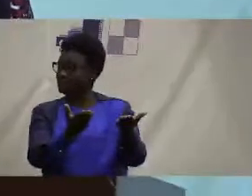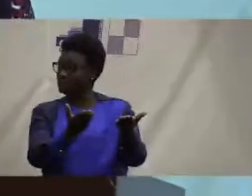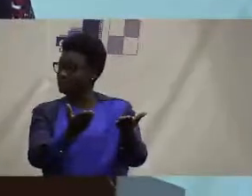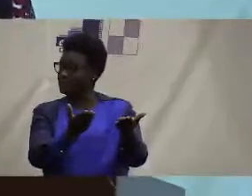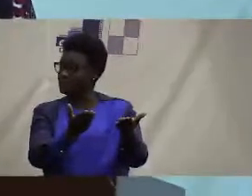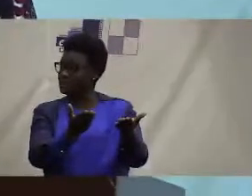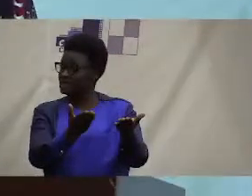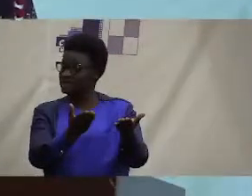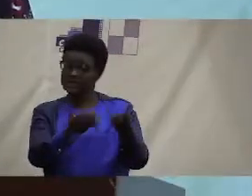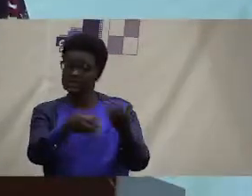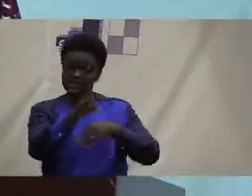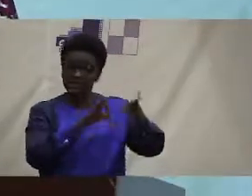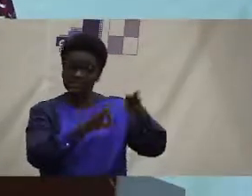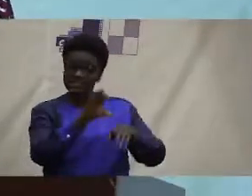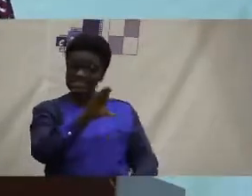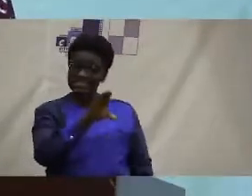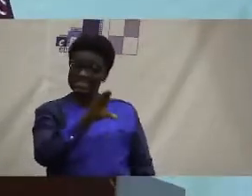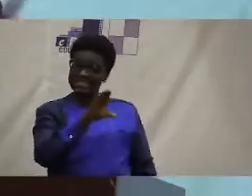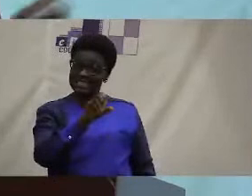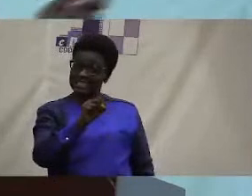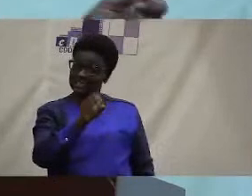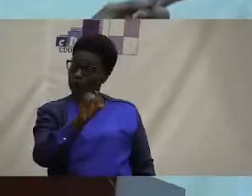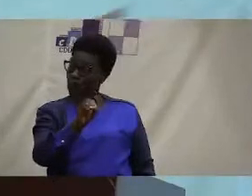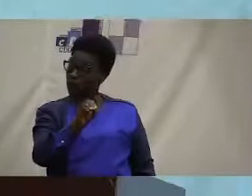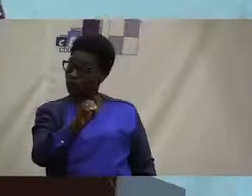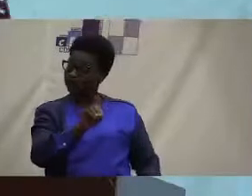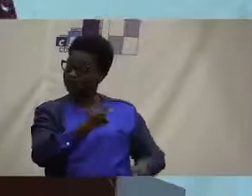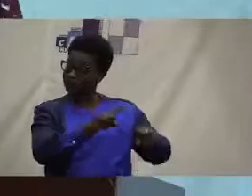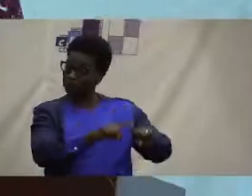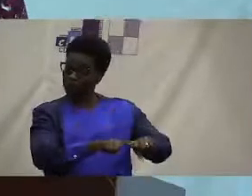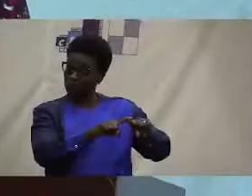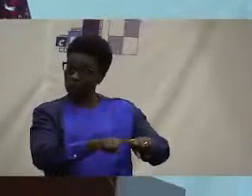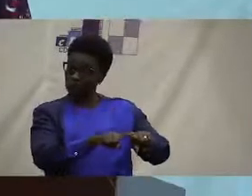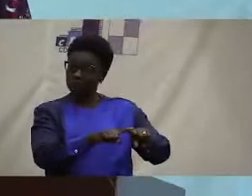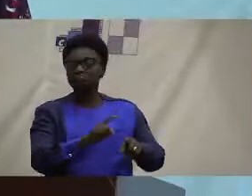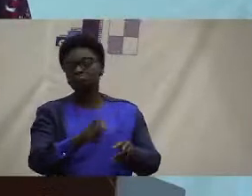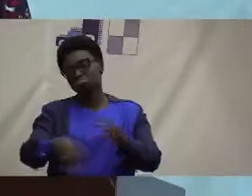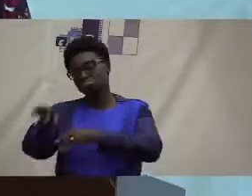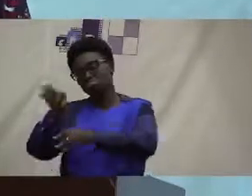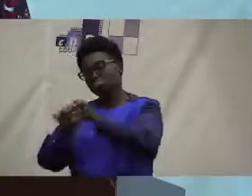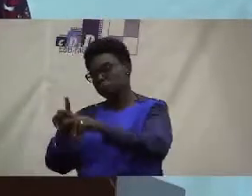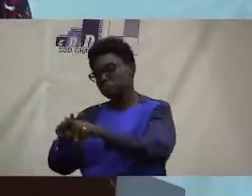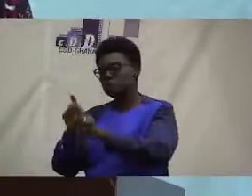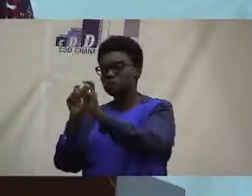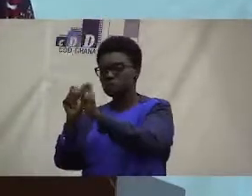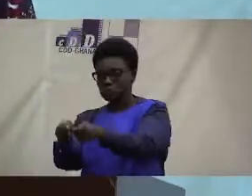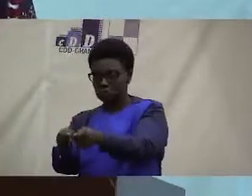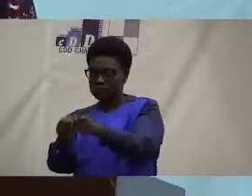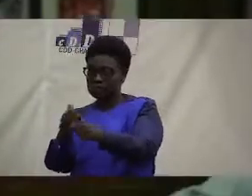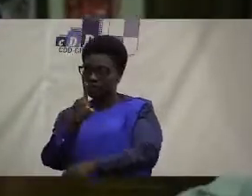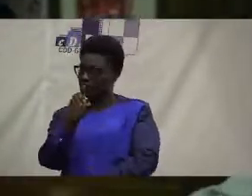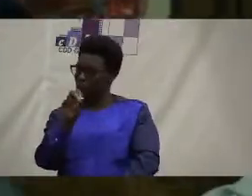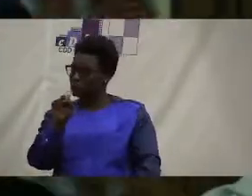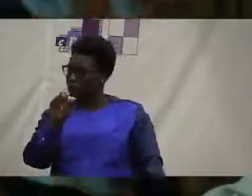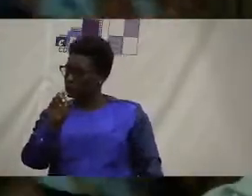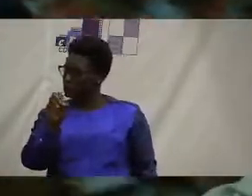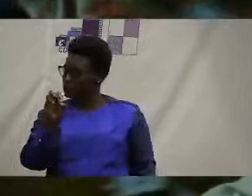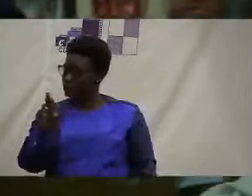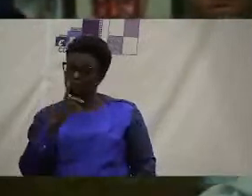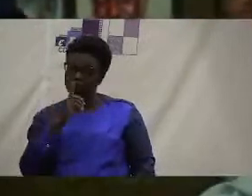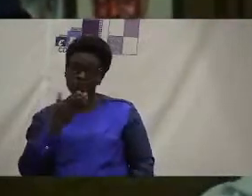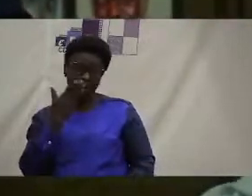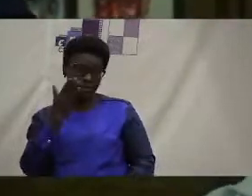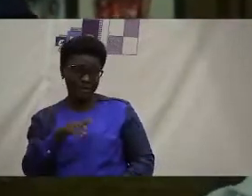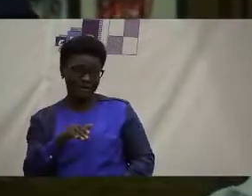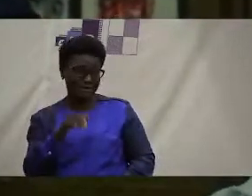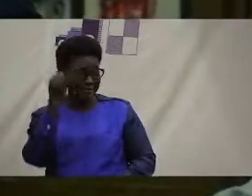of CSOs, but rely on donors. I would say it's not a bad idea, but you must be very